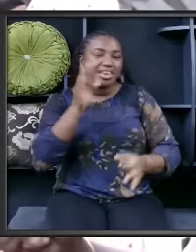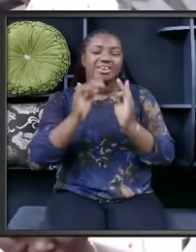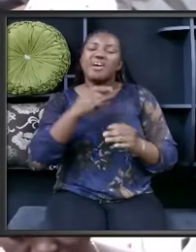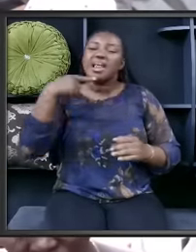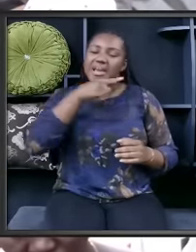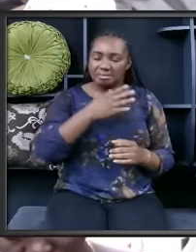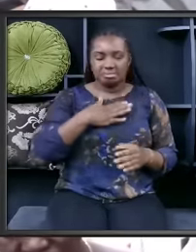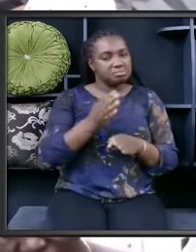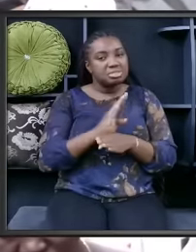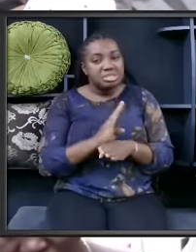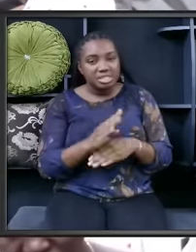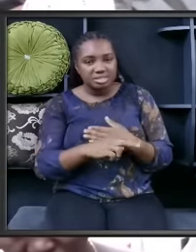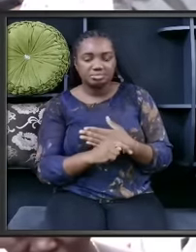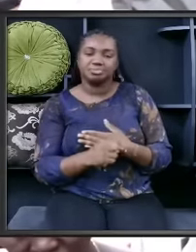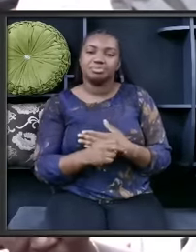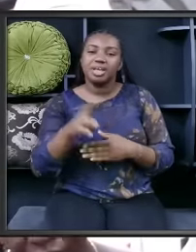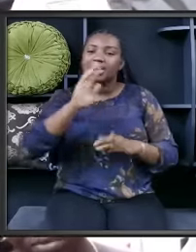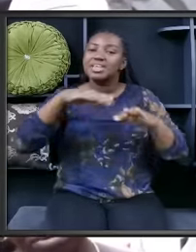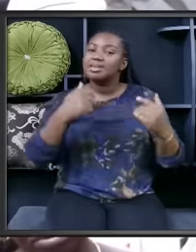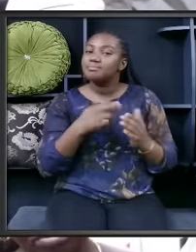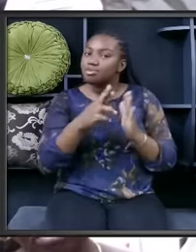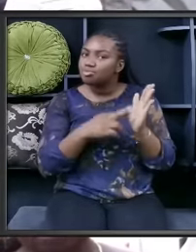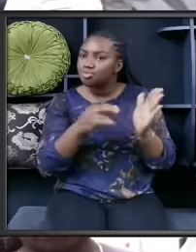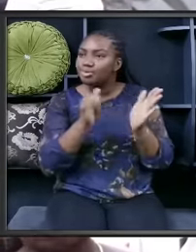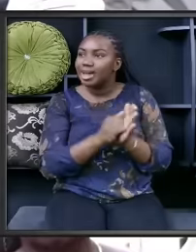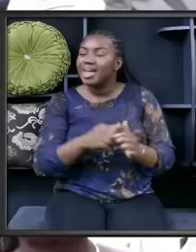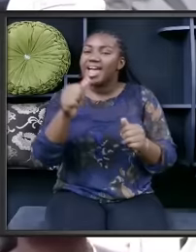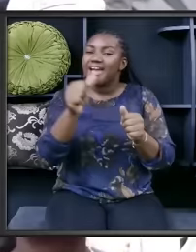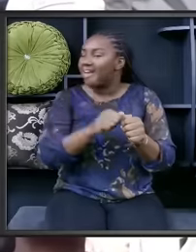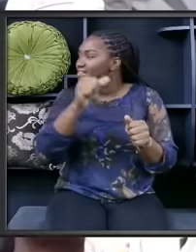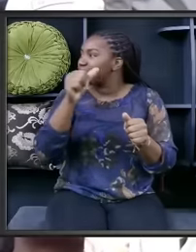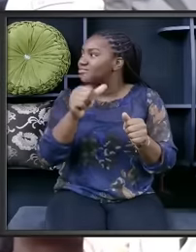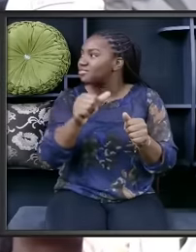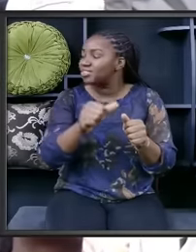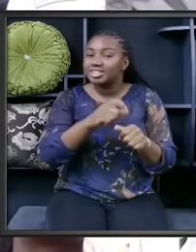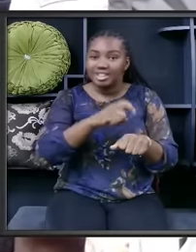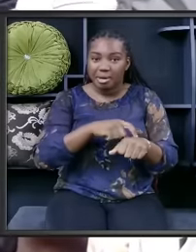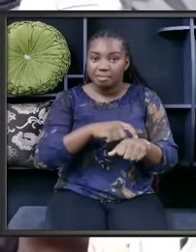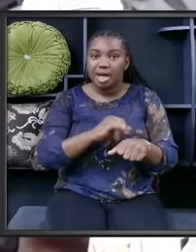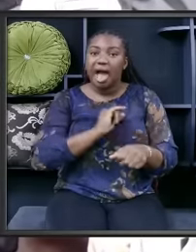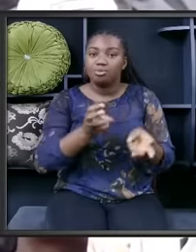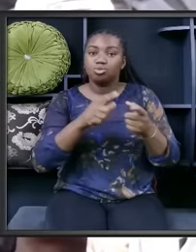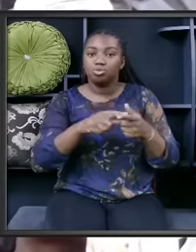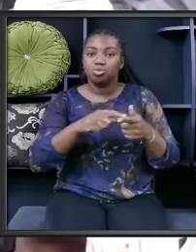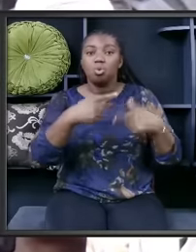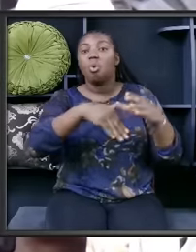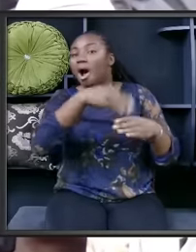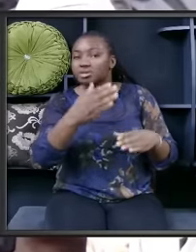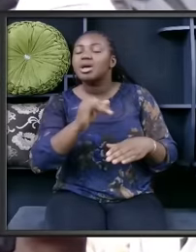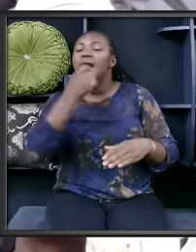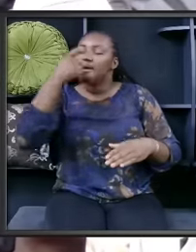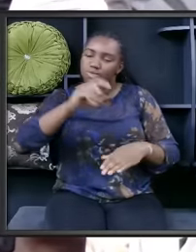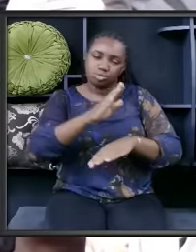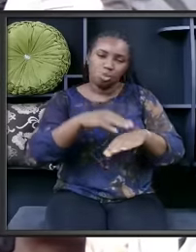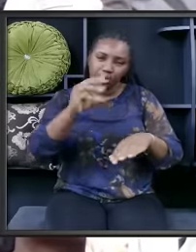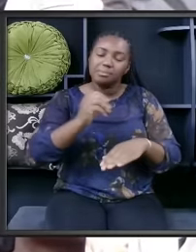my business. He give me a rule, say every six, and every time where I won't come out for compound, I must call him. Then